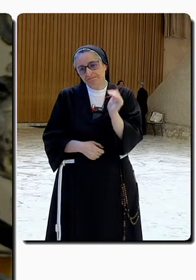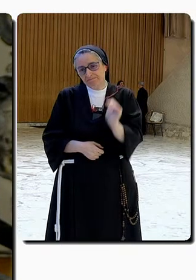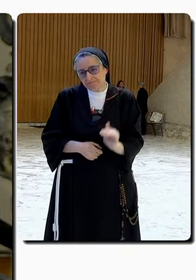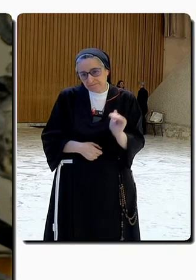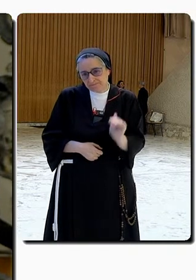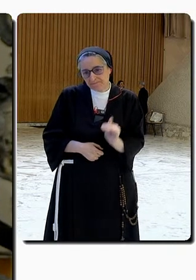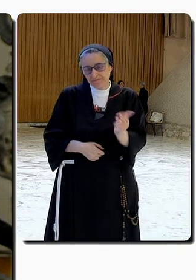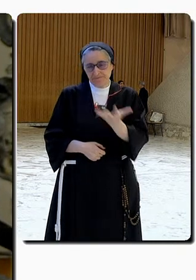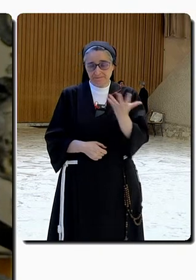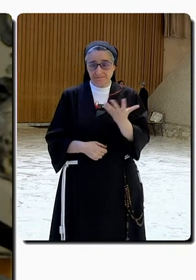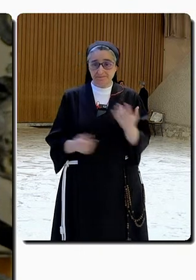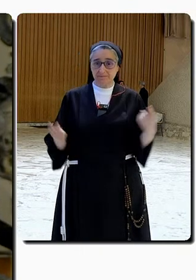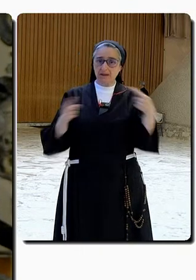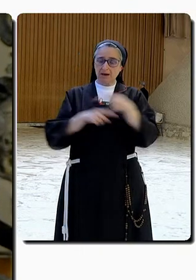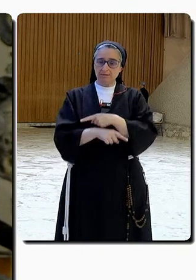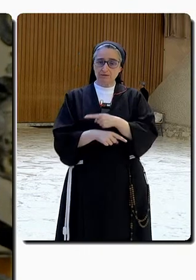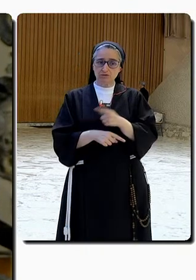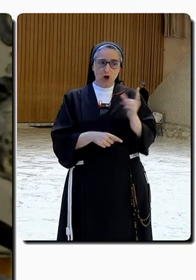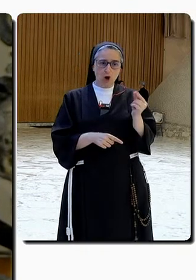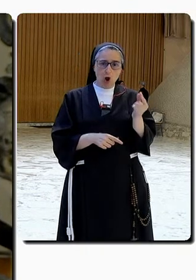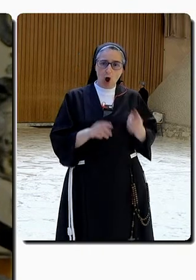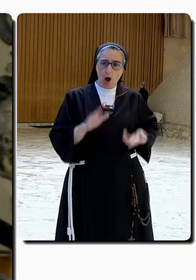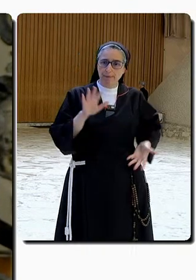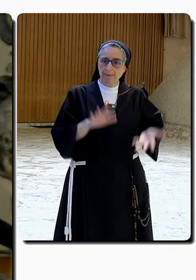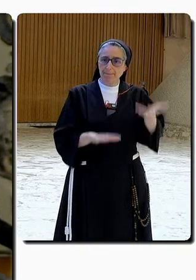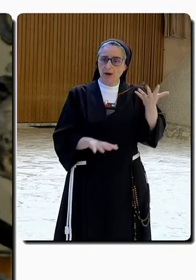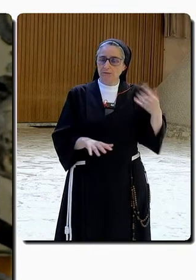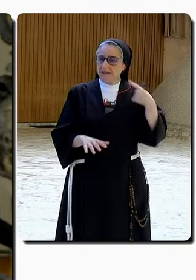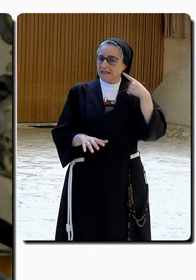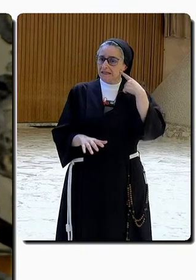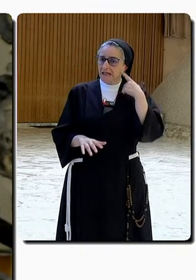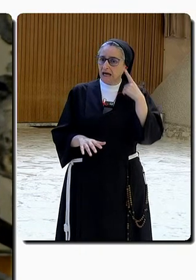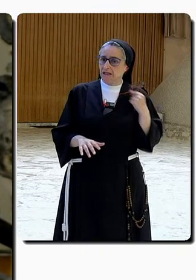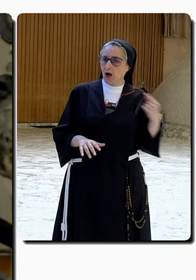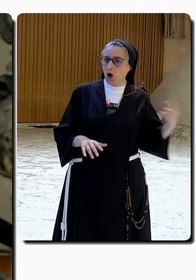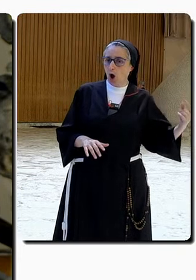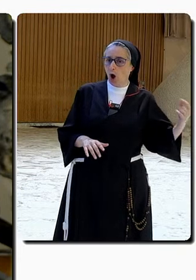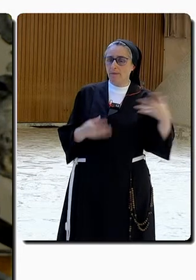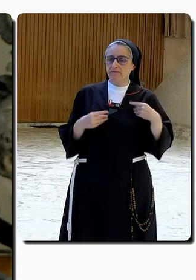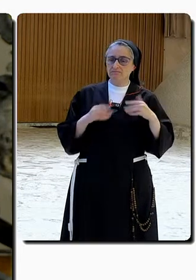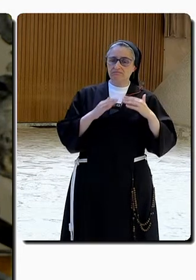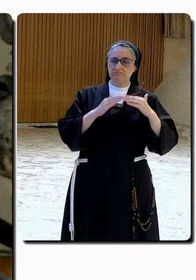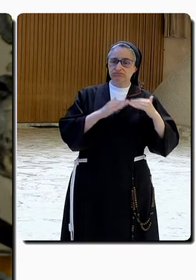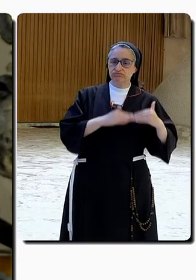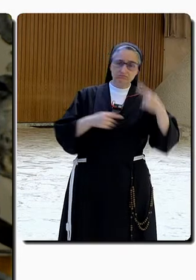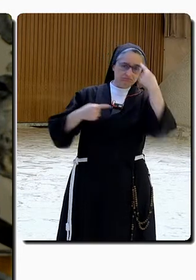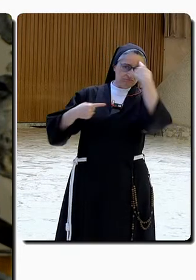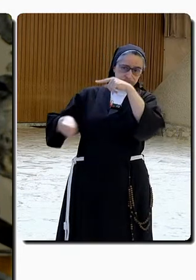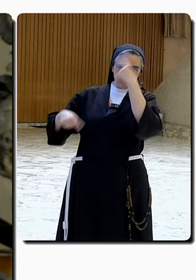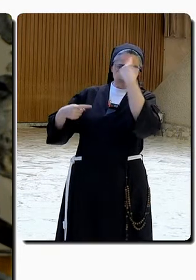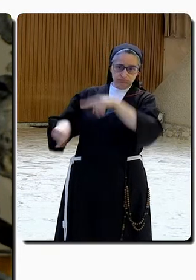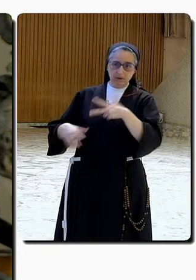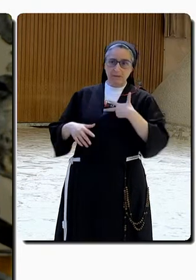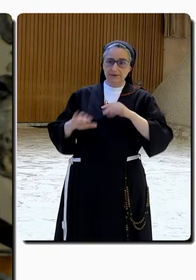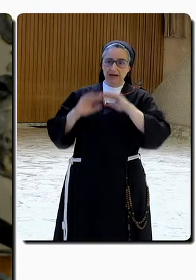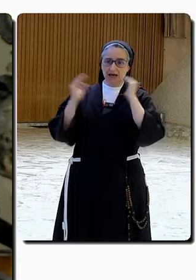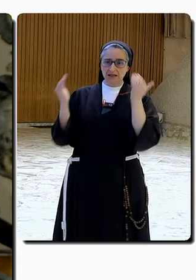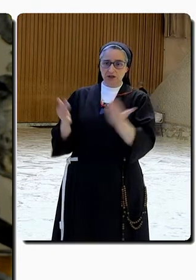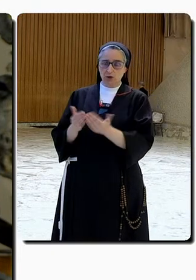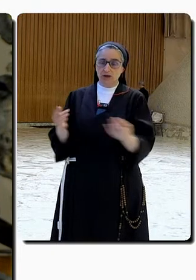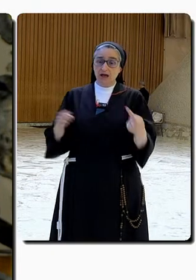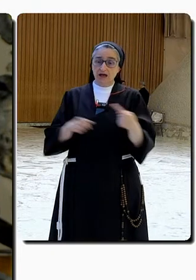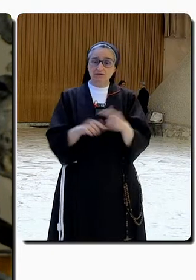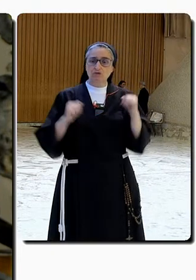the bulk of the responsible for spiritual development on the shoulders of priests, with laics reluctant to get